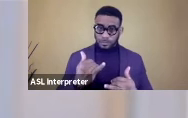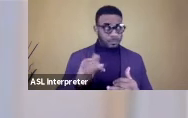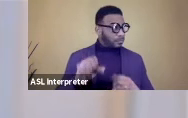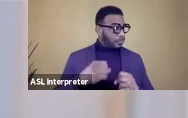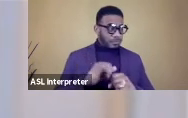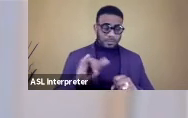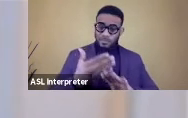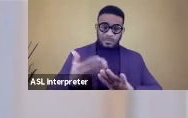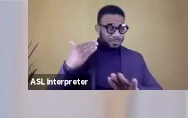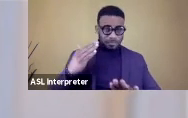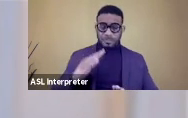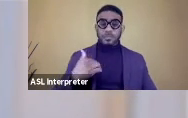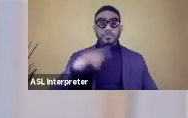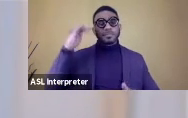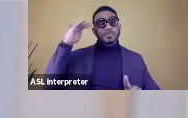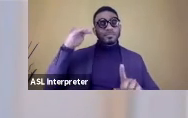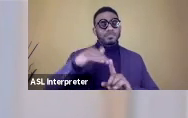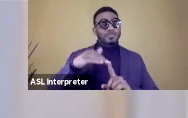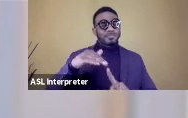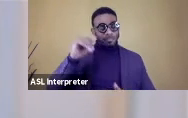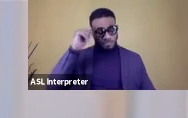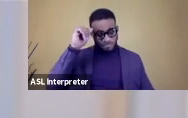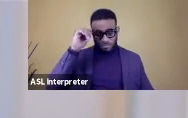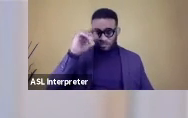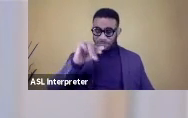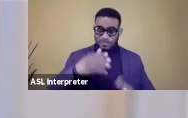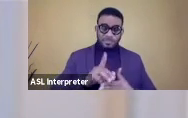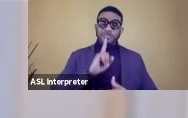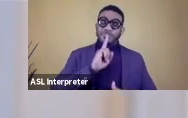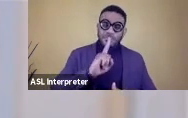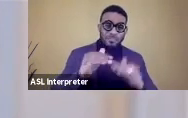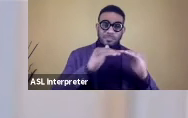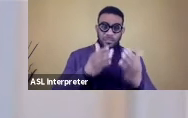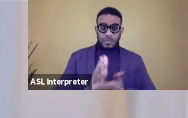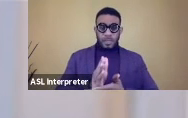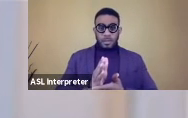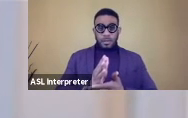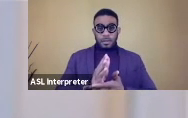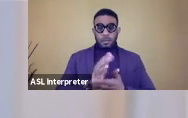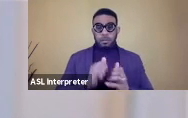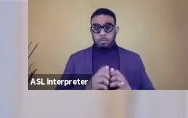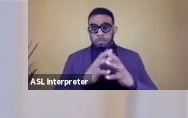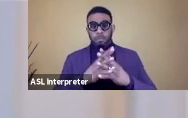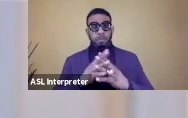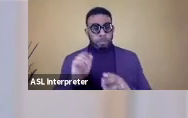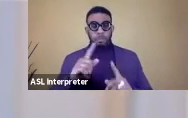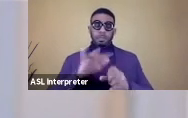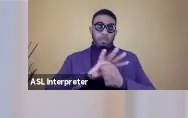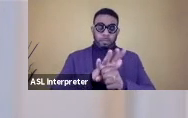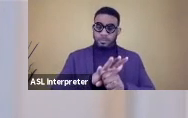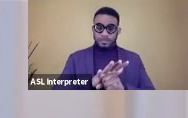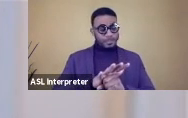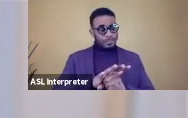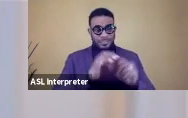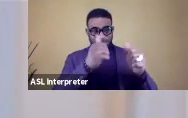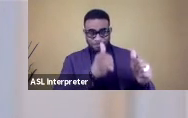other, we are reminded that disability rights are civil rights. As we build back from the COVID-19 pandemic,